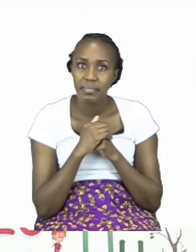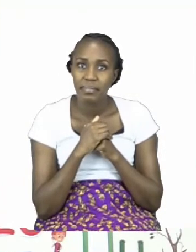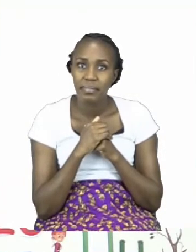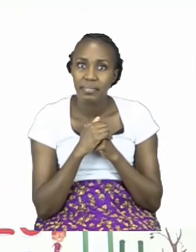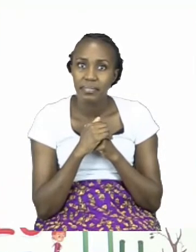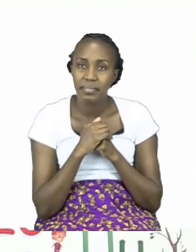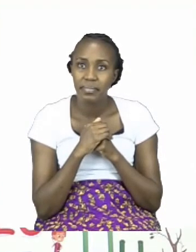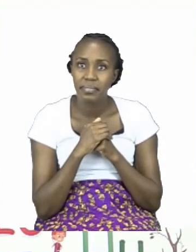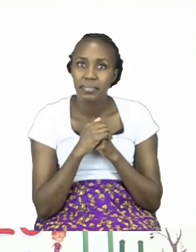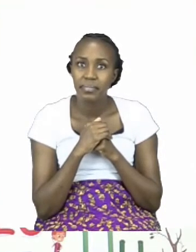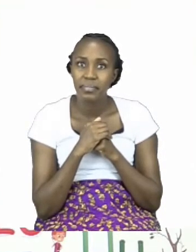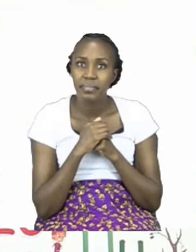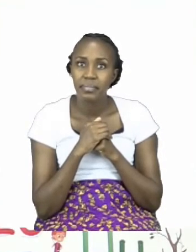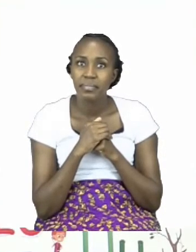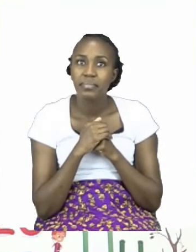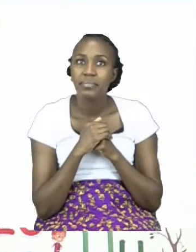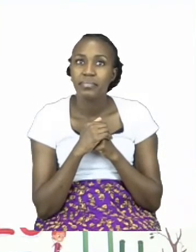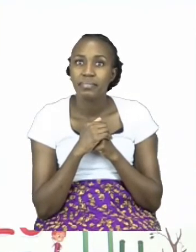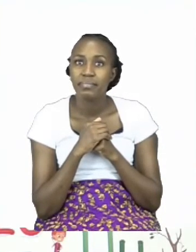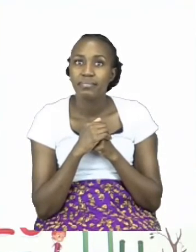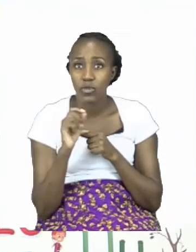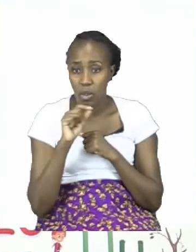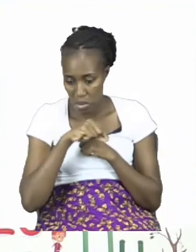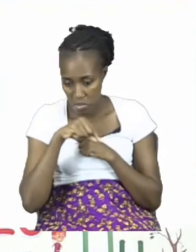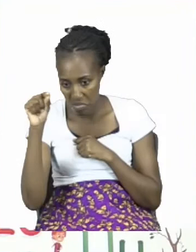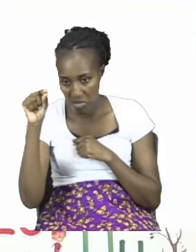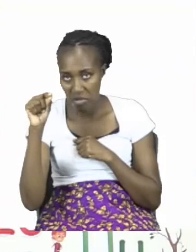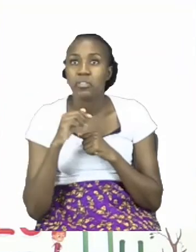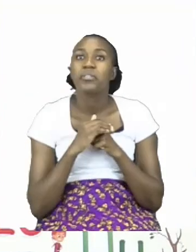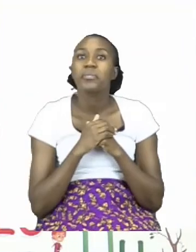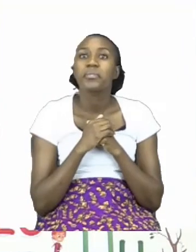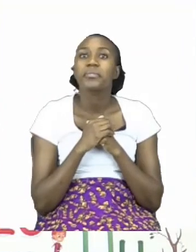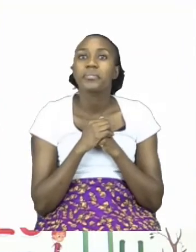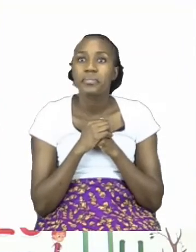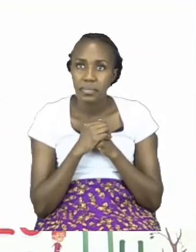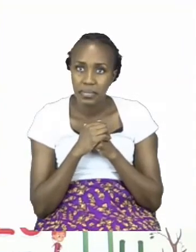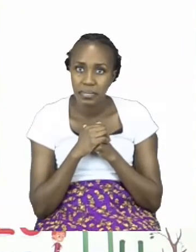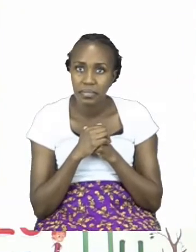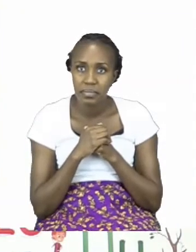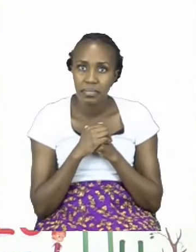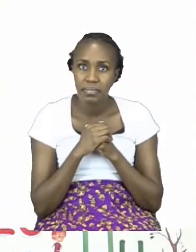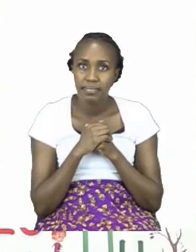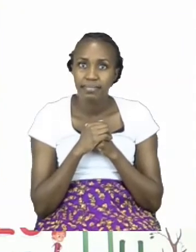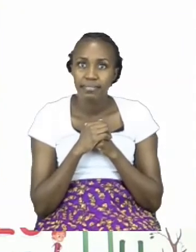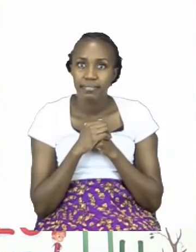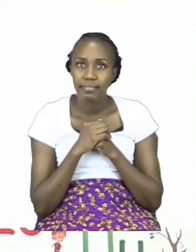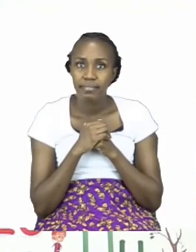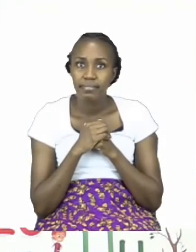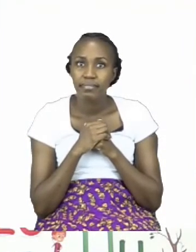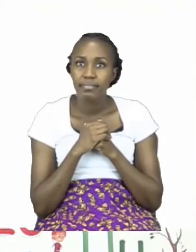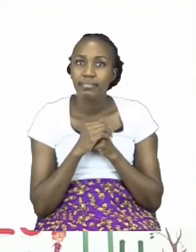73. And because it's our first number, we cross the whole number out so we don't get confused.